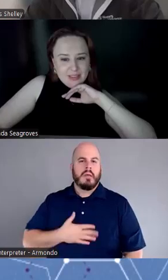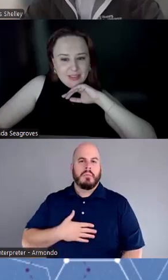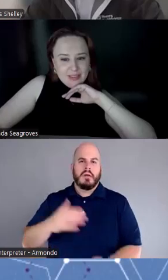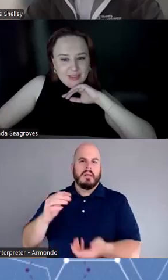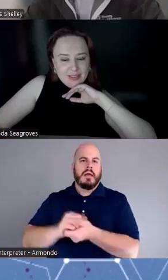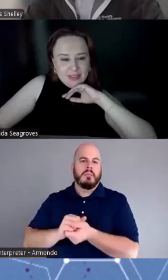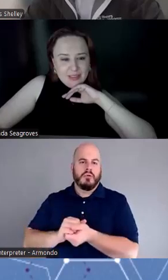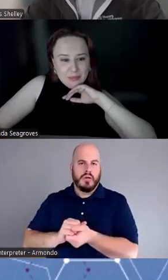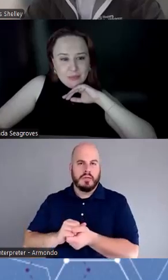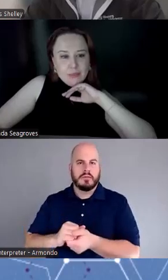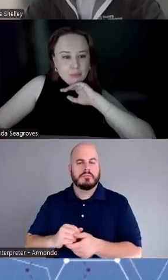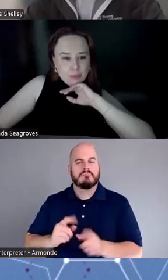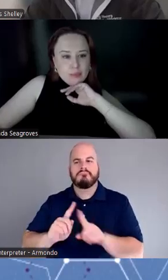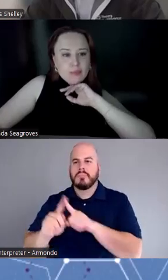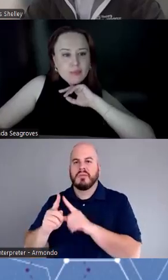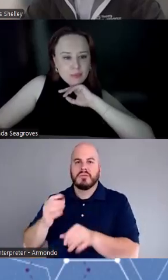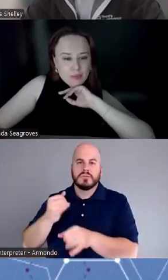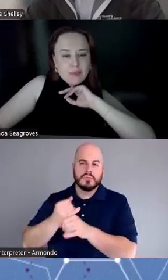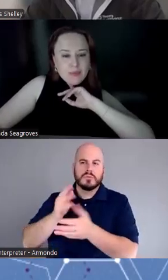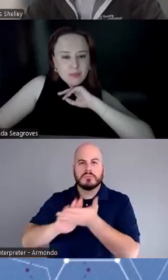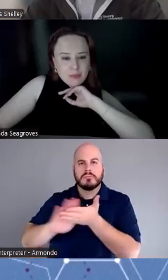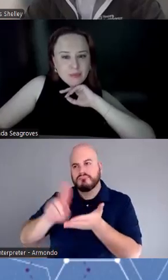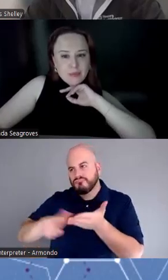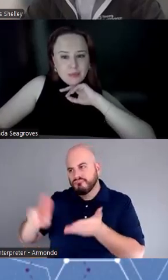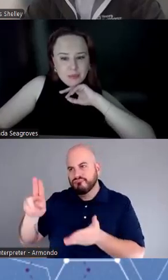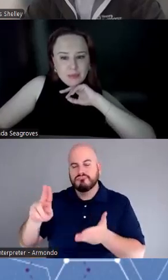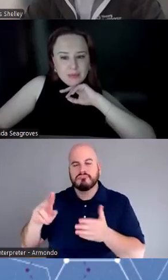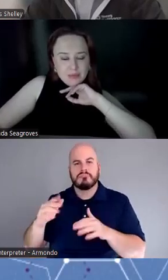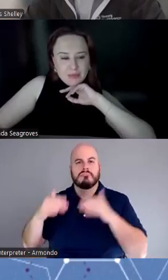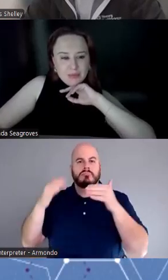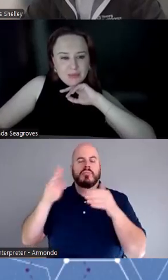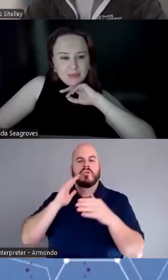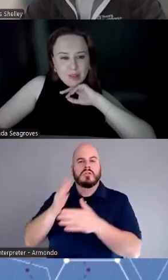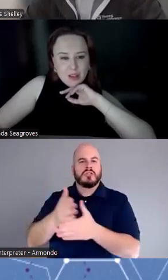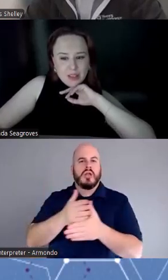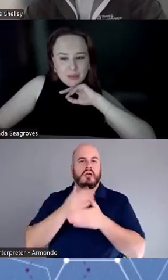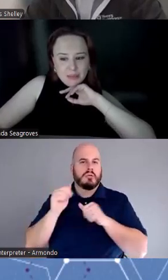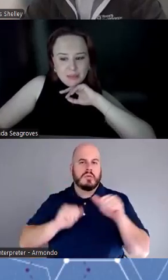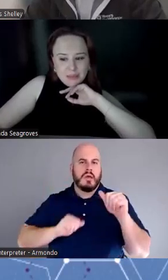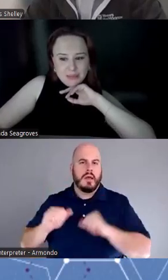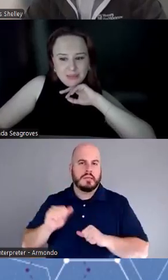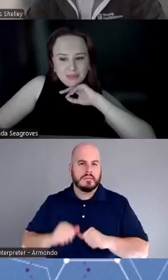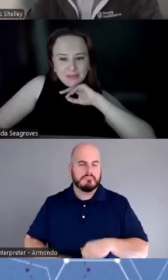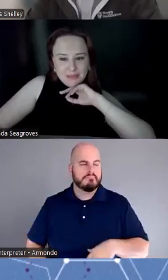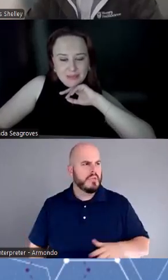institutions to try to up our game in sharing science. Awesome.